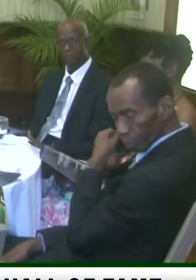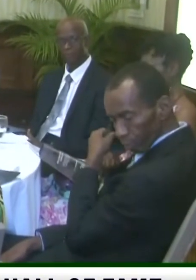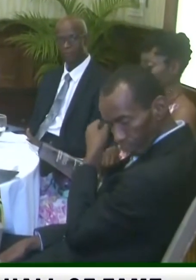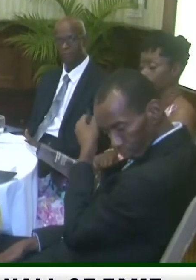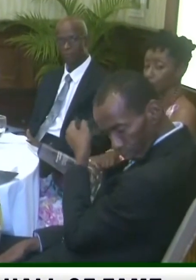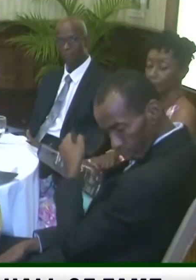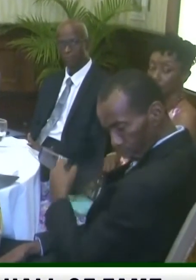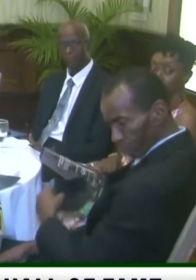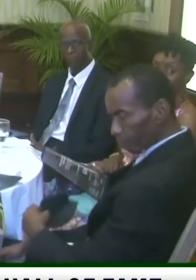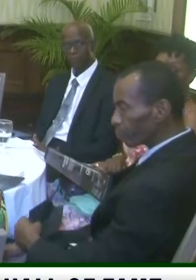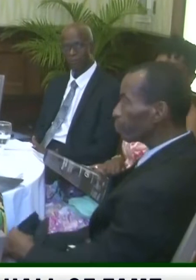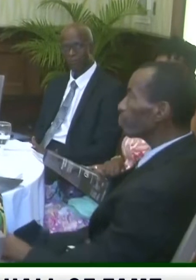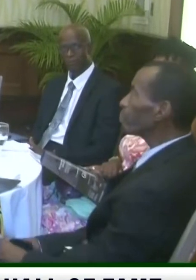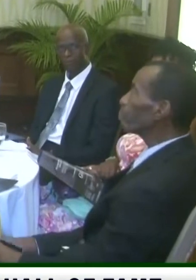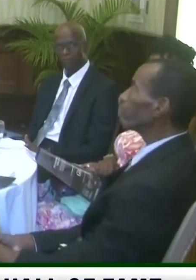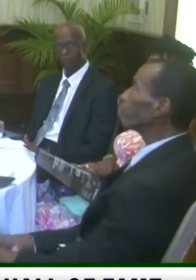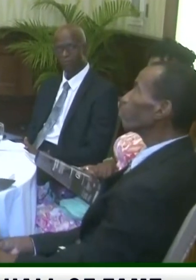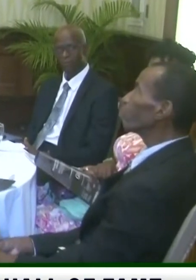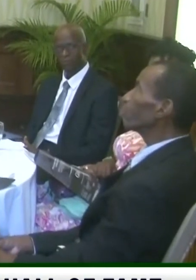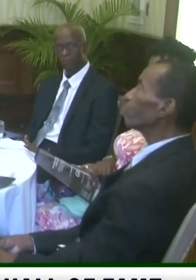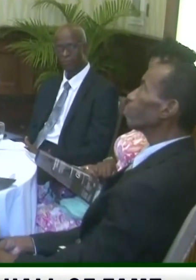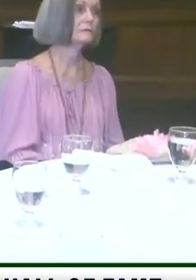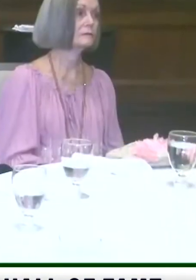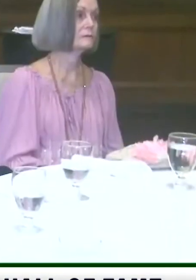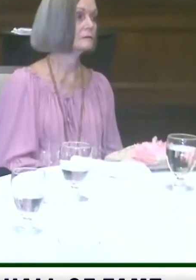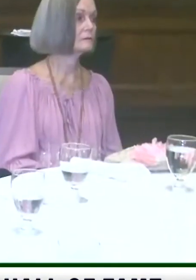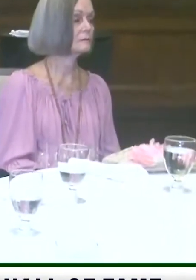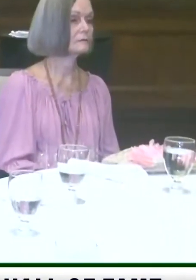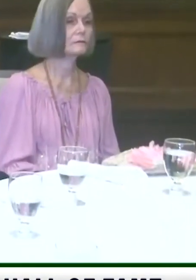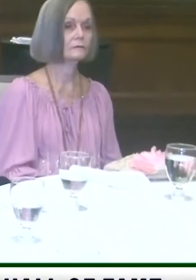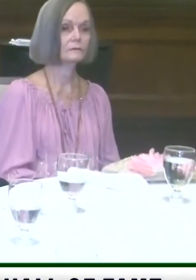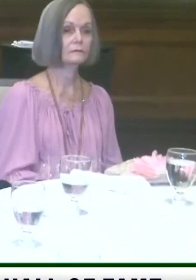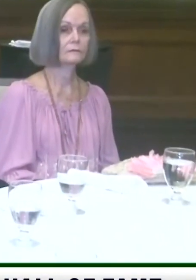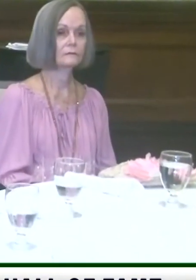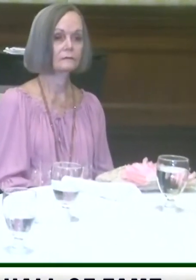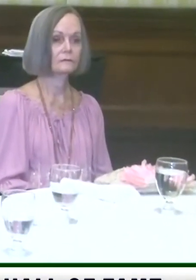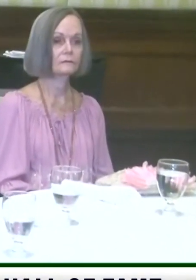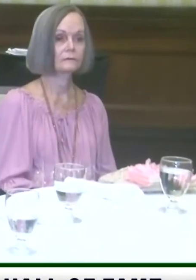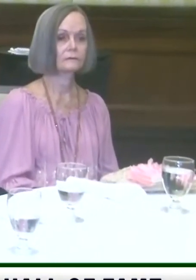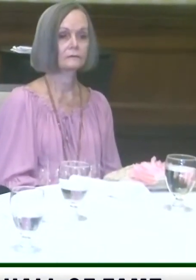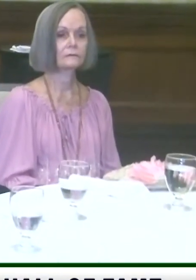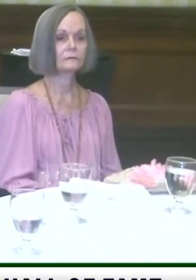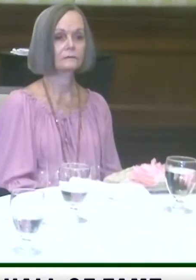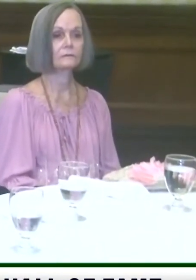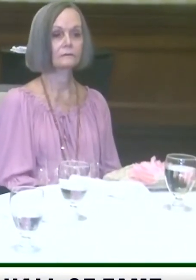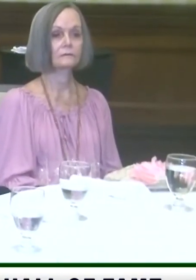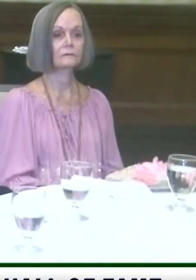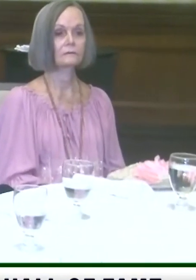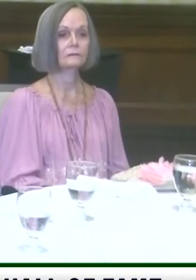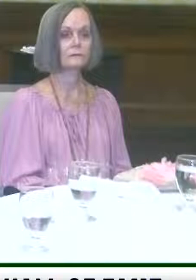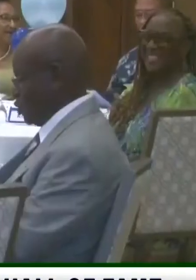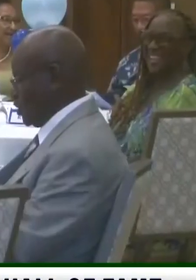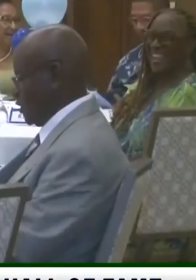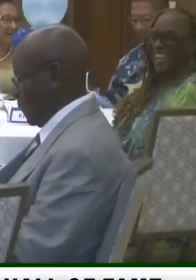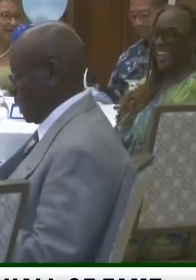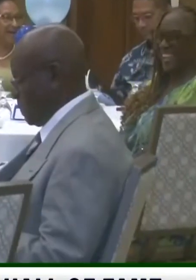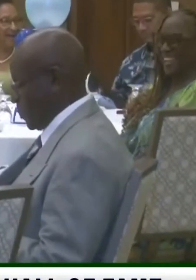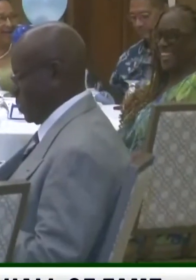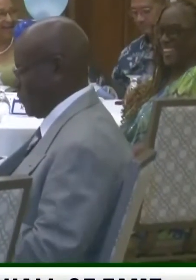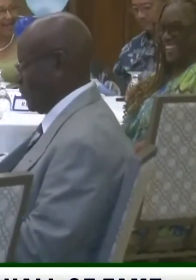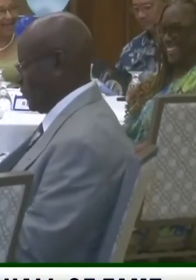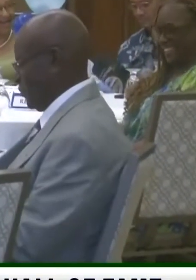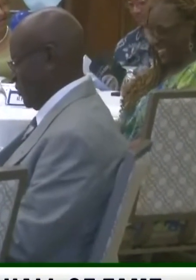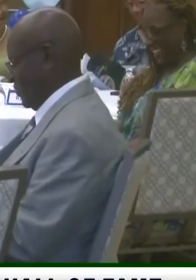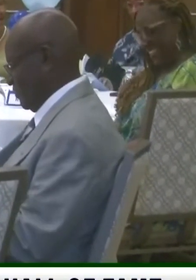to Olympians, the school has a rich sporting history, which was the focus of the induction dinner held at the Barbados Hilton